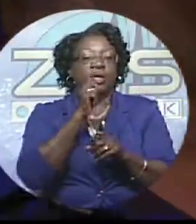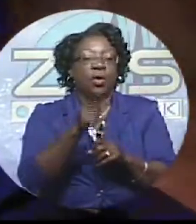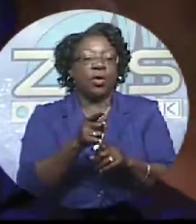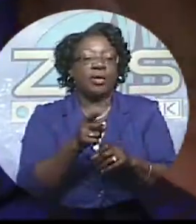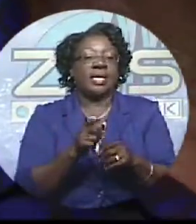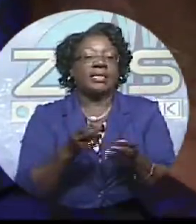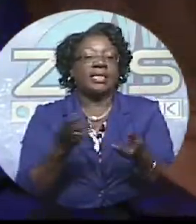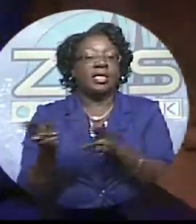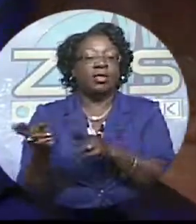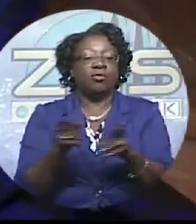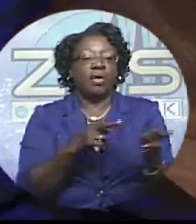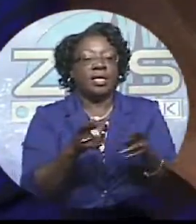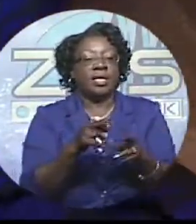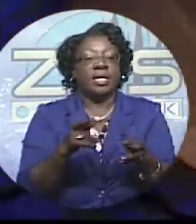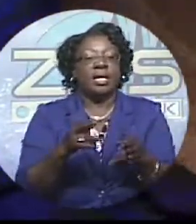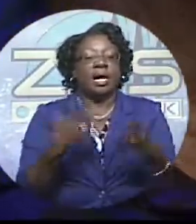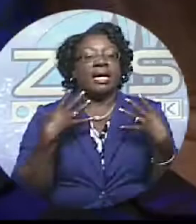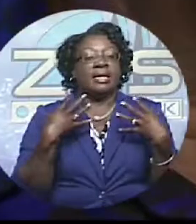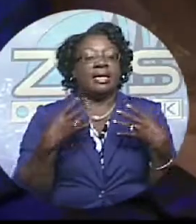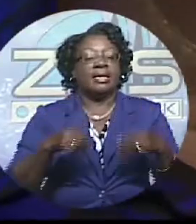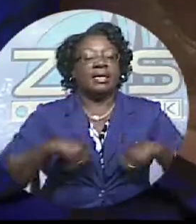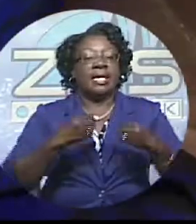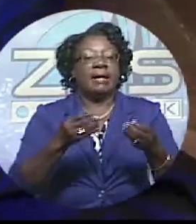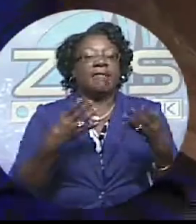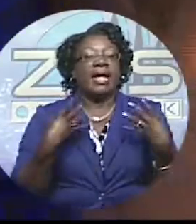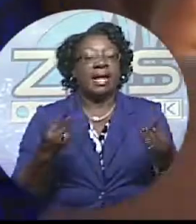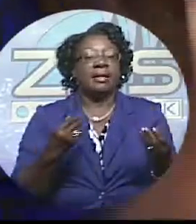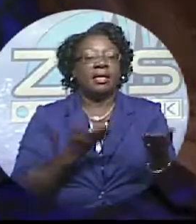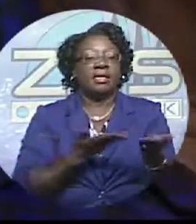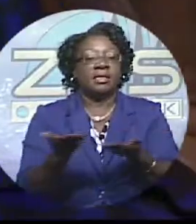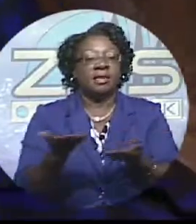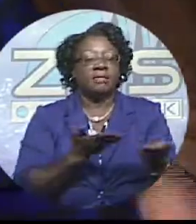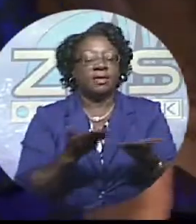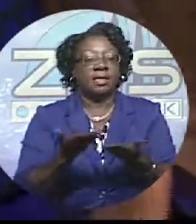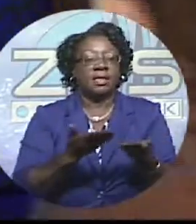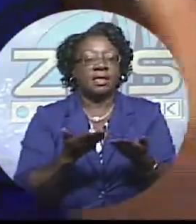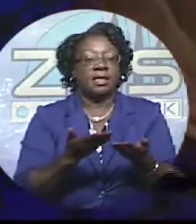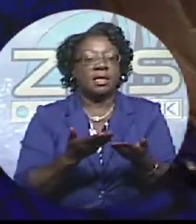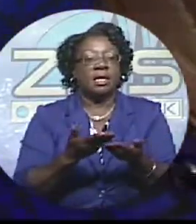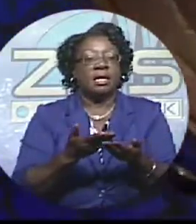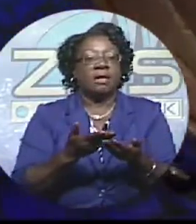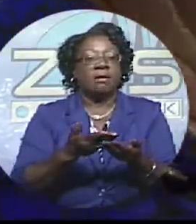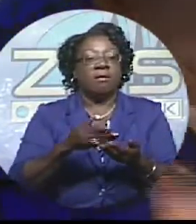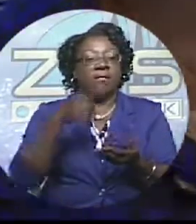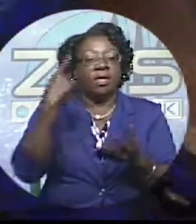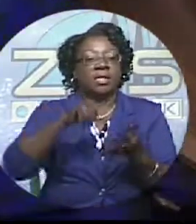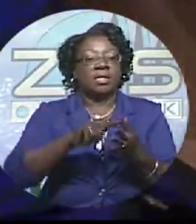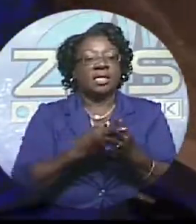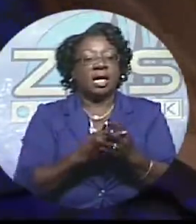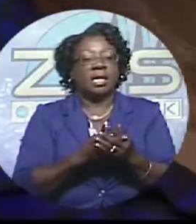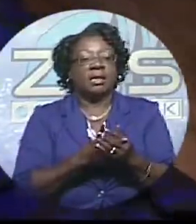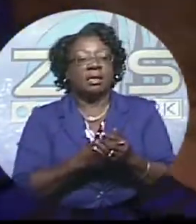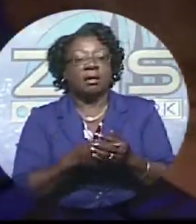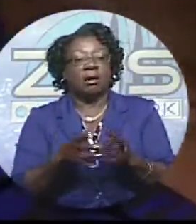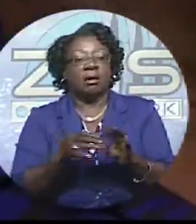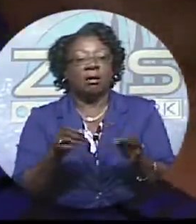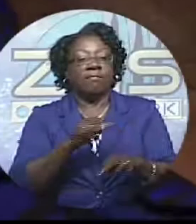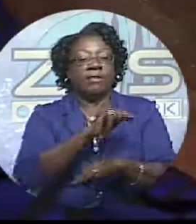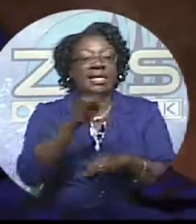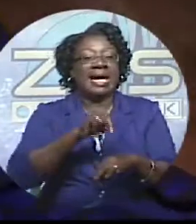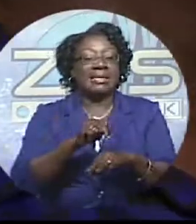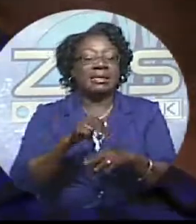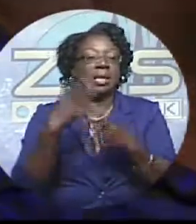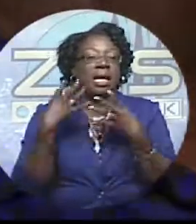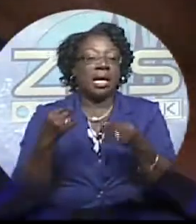being able to provide all the health services that are necessary for the income for the implementation of national health